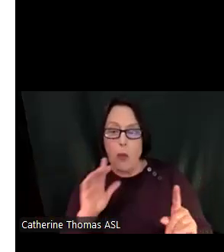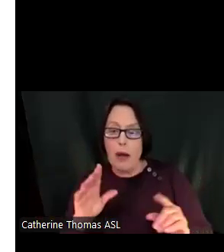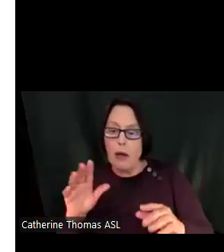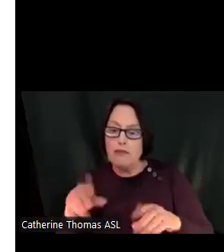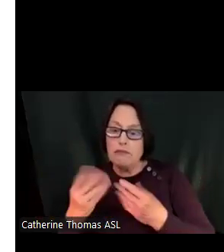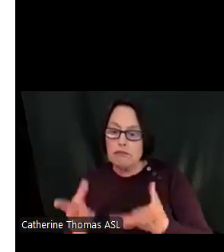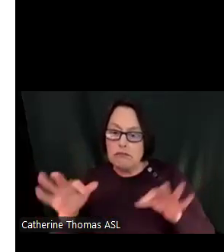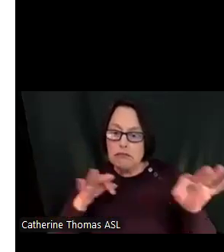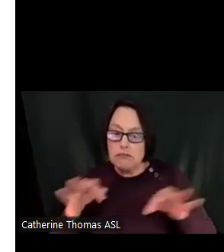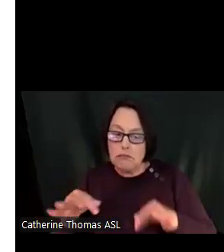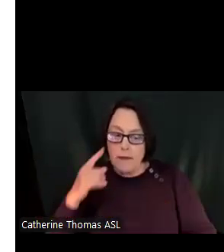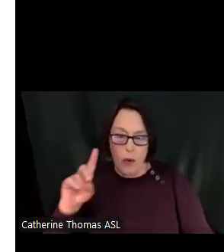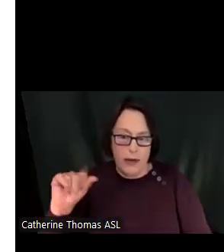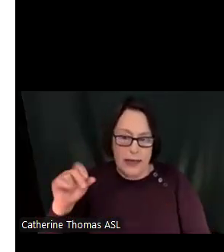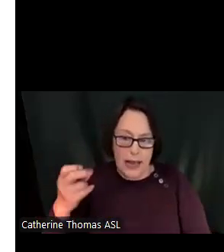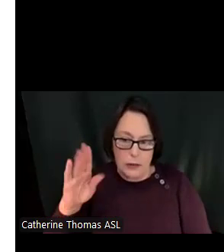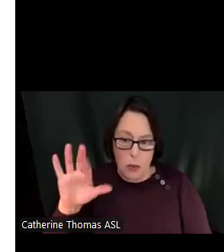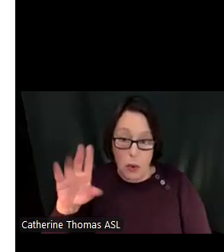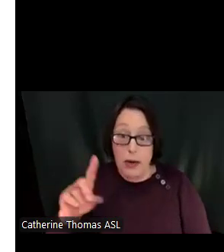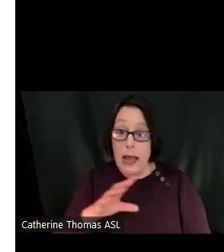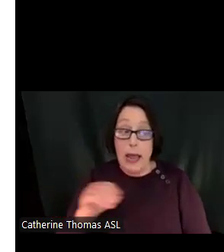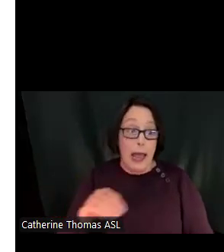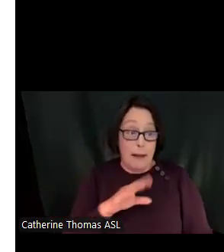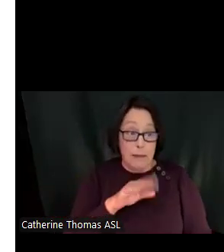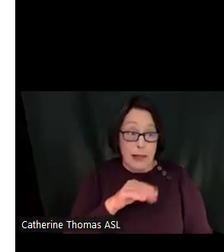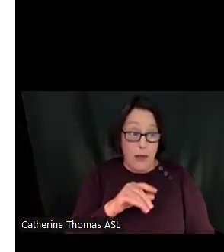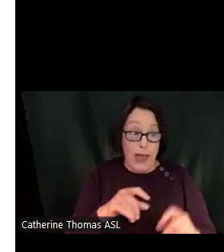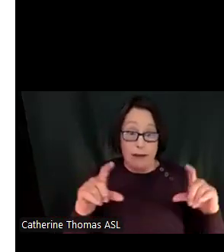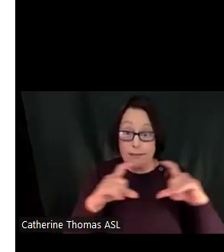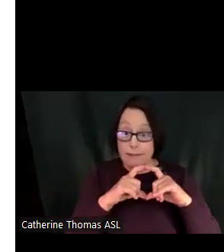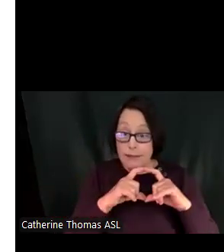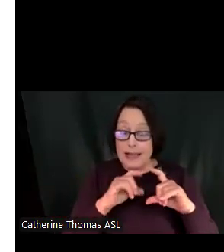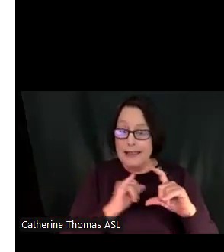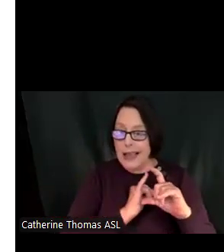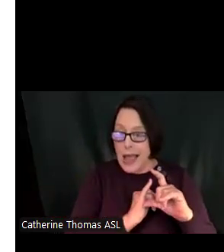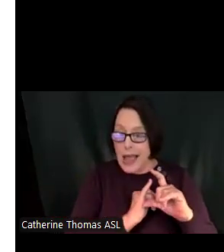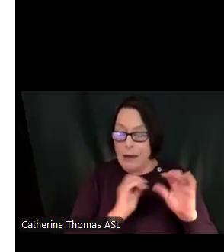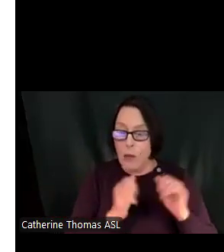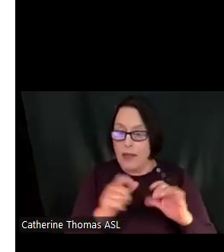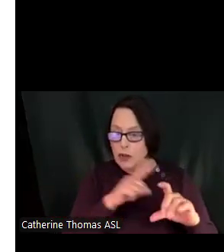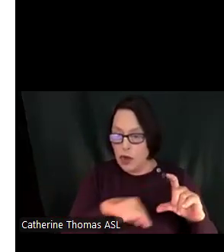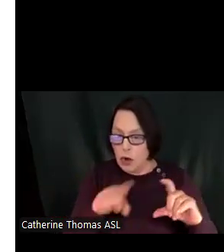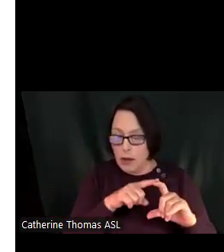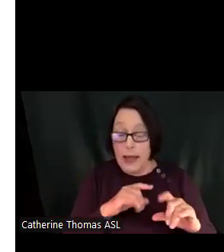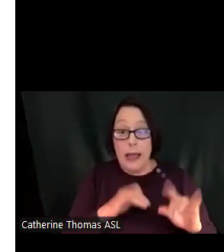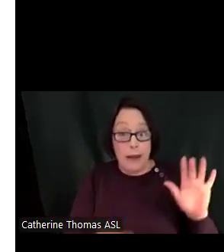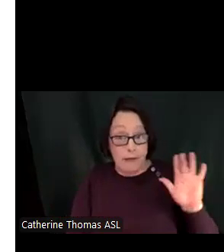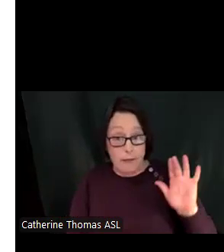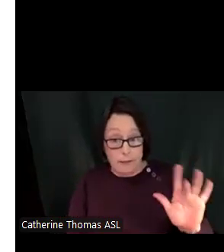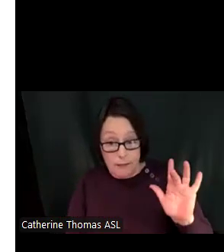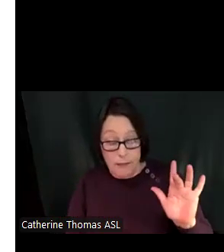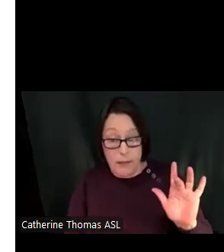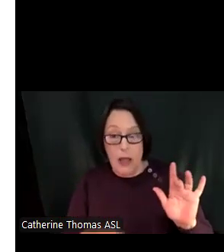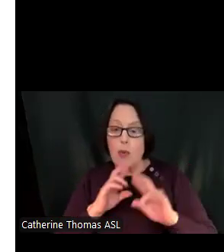instructions. And just below that is a lowercase letter I with a circle. If you select that icon,